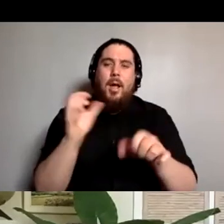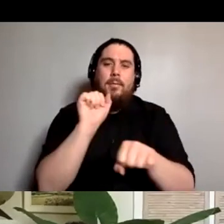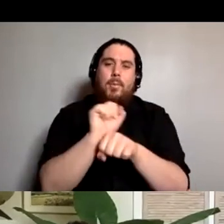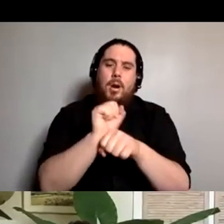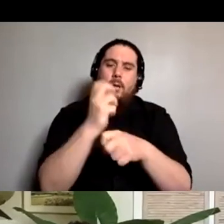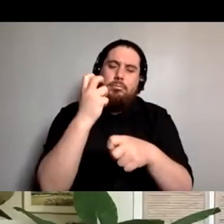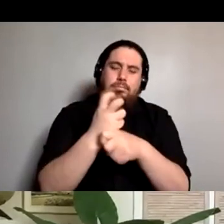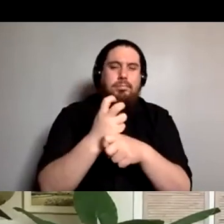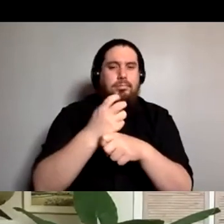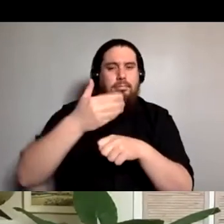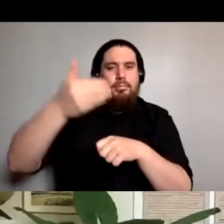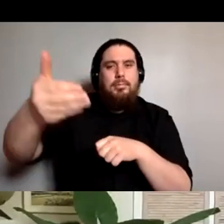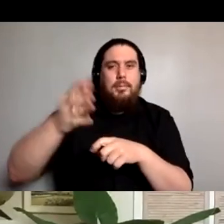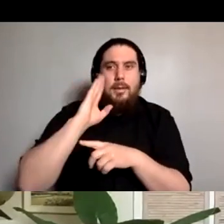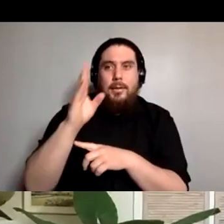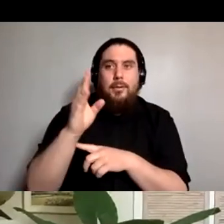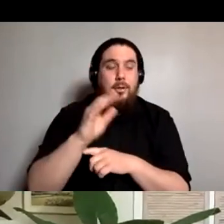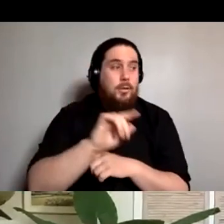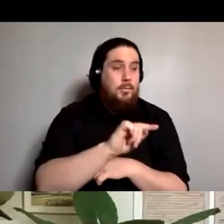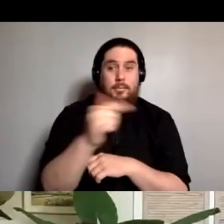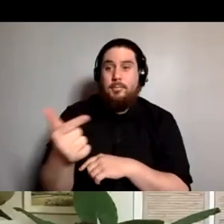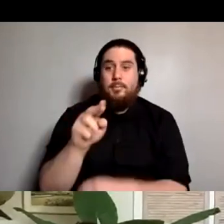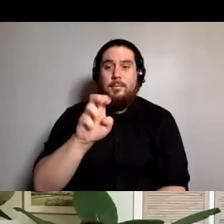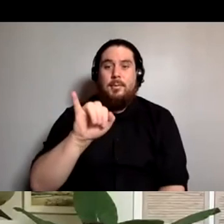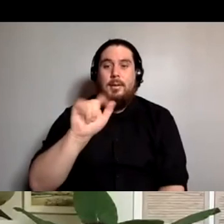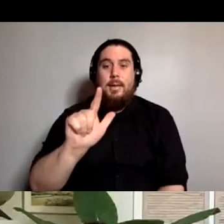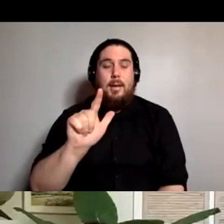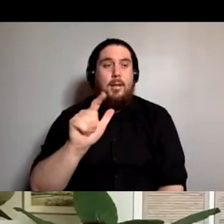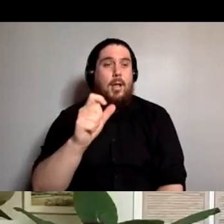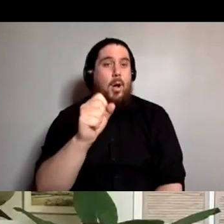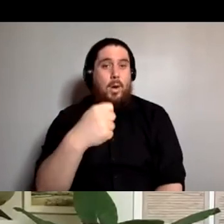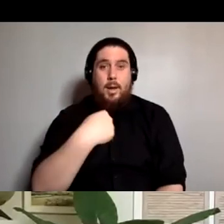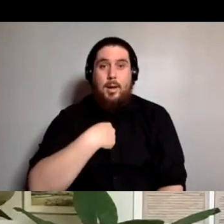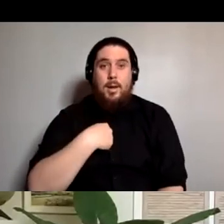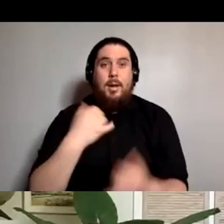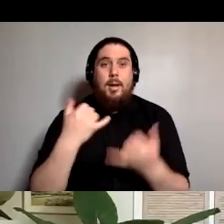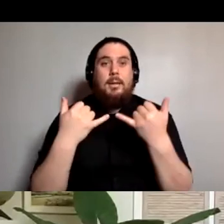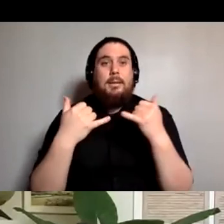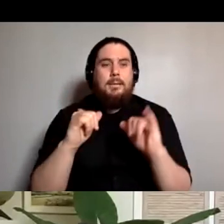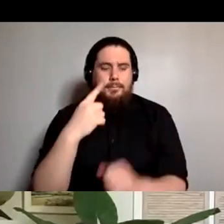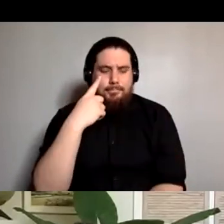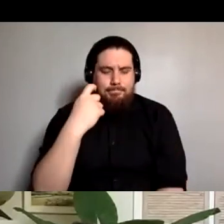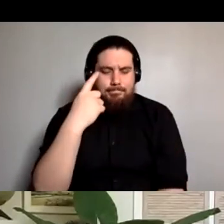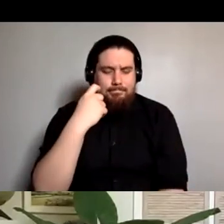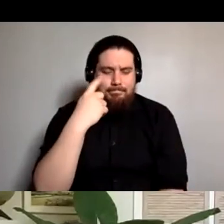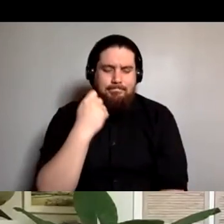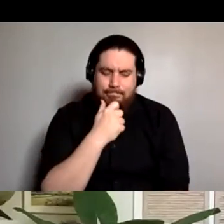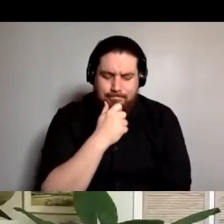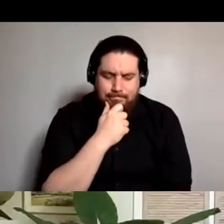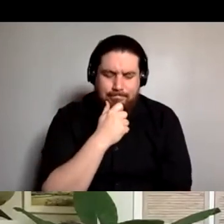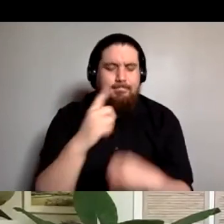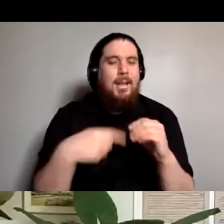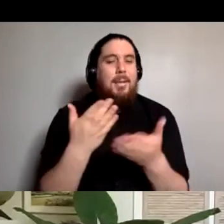Does anybody else want to comment, Neil? Yeah, so I'm still a real skeptic about some of these things. So